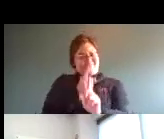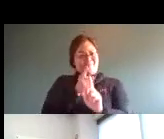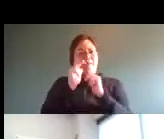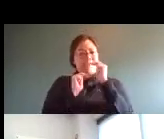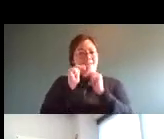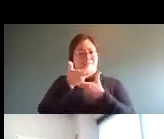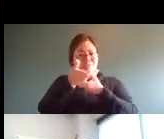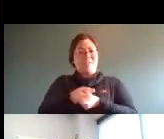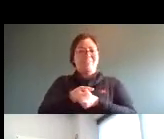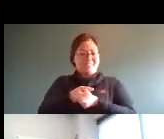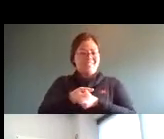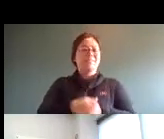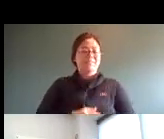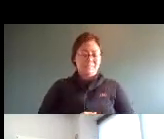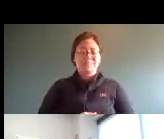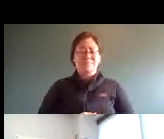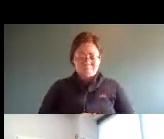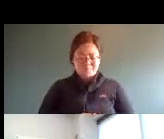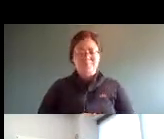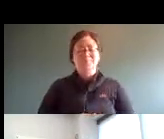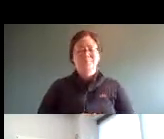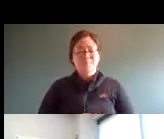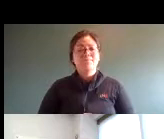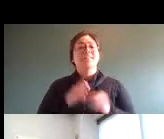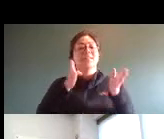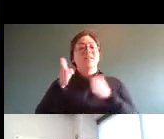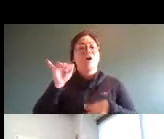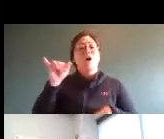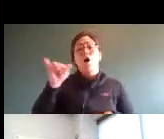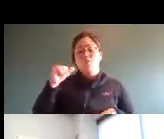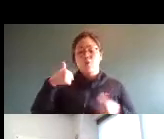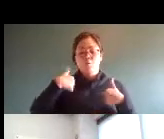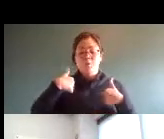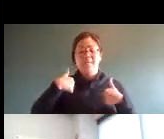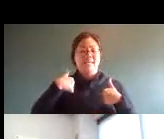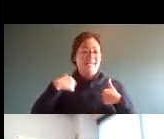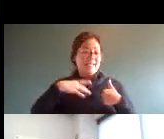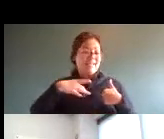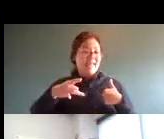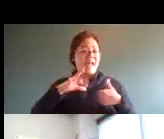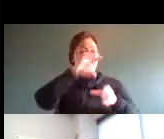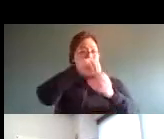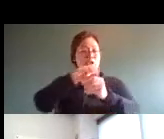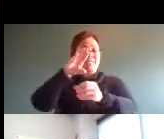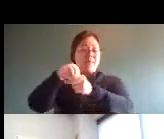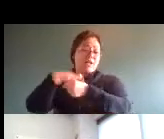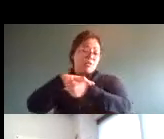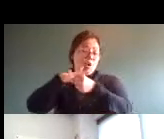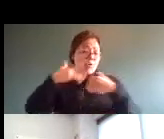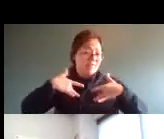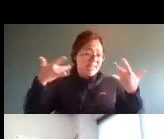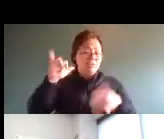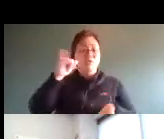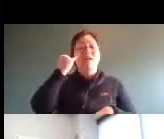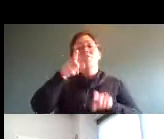ties. And then along with serving, we like to participate at local events as well. Right? You're going to